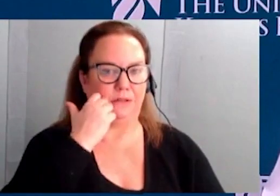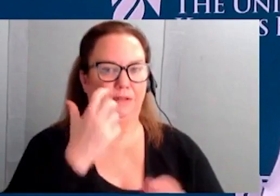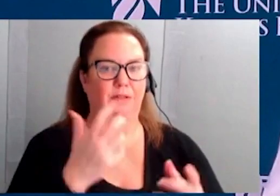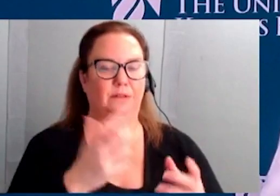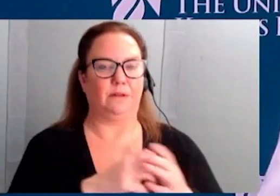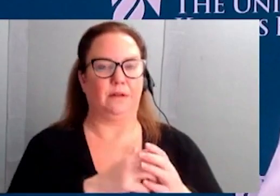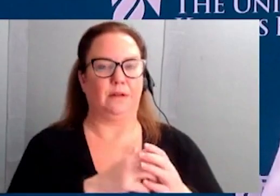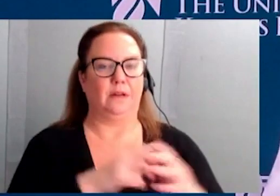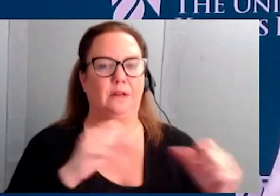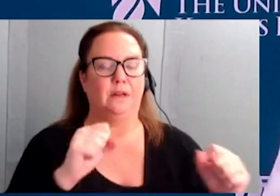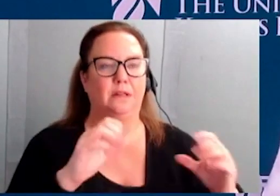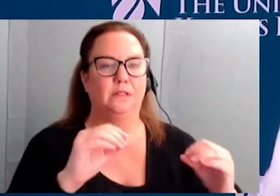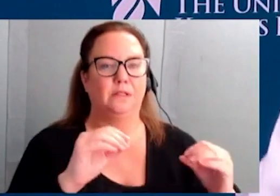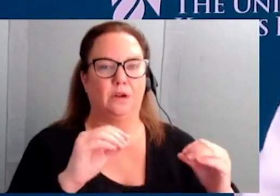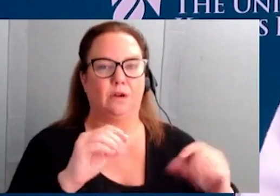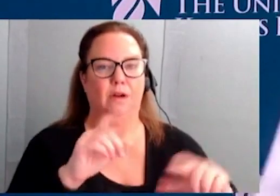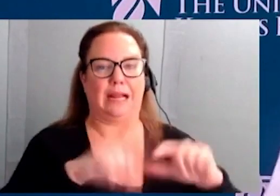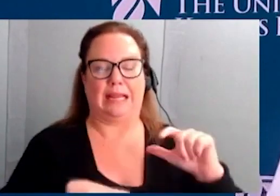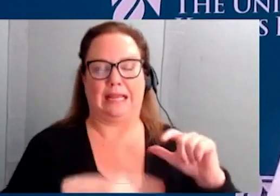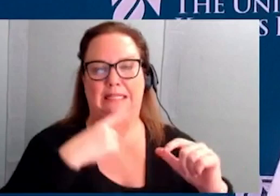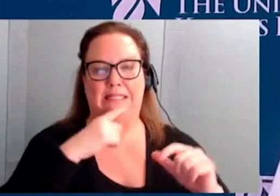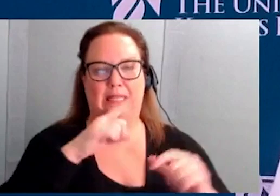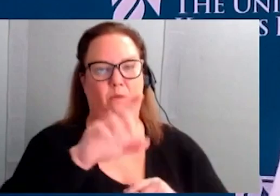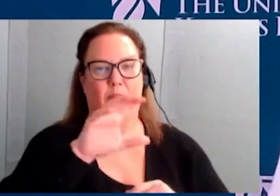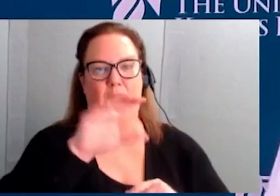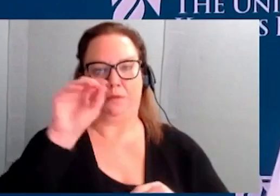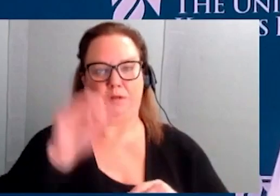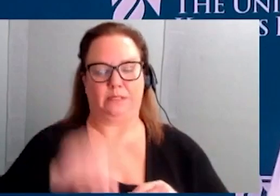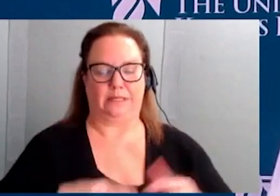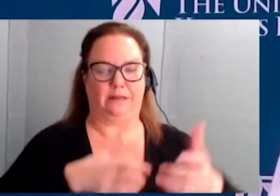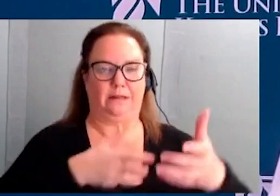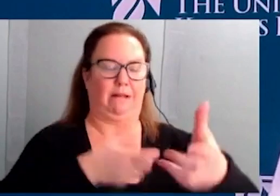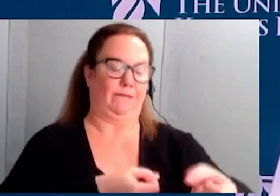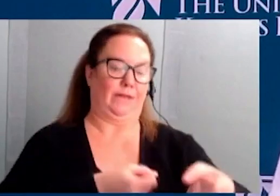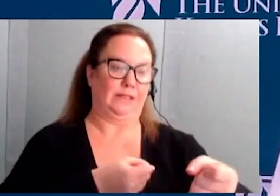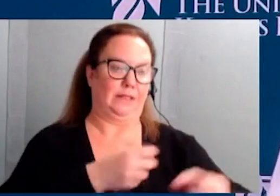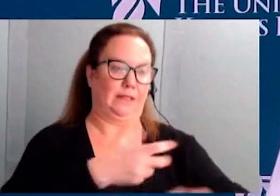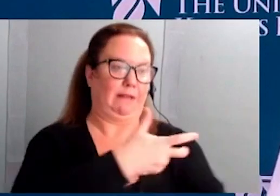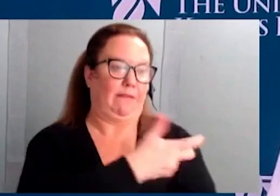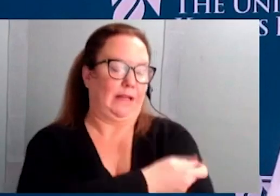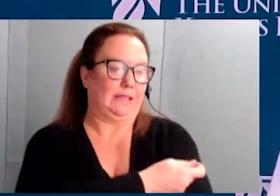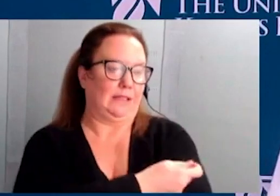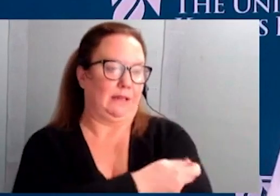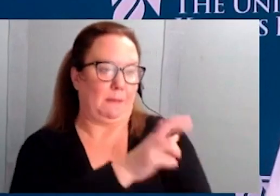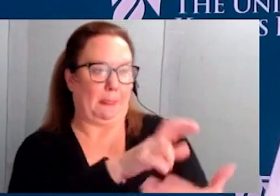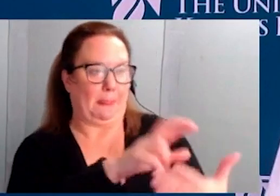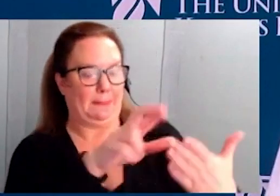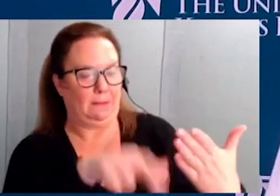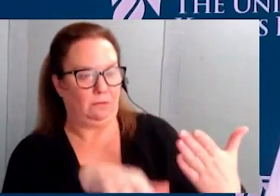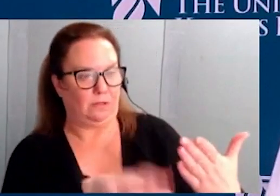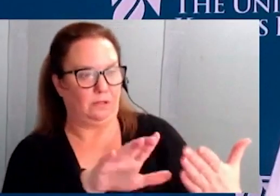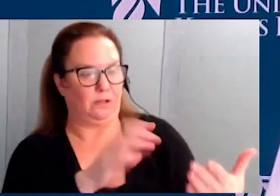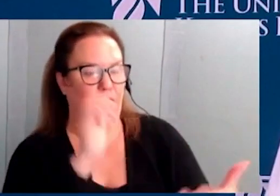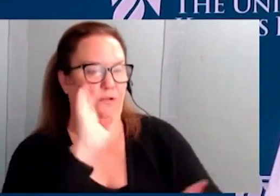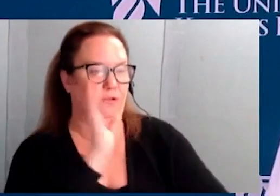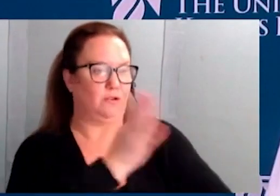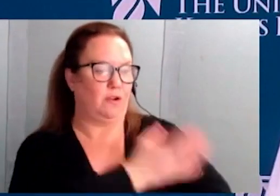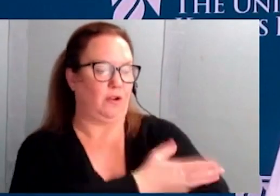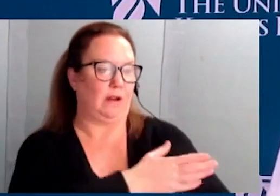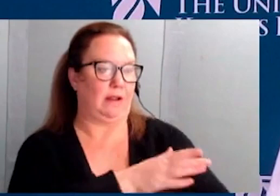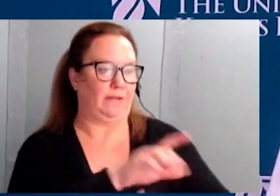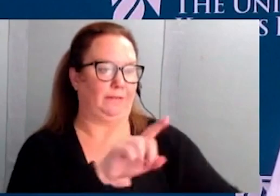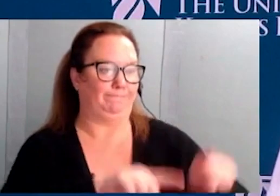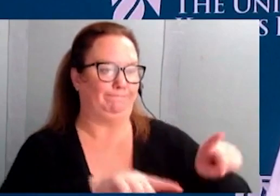so I cannot say with 100% confidence that the vaccine resulted in your daughter having irregular